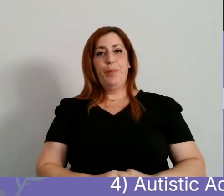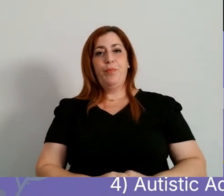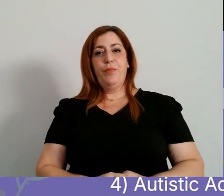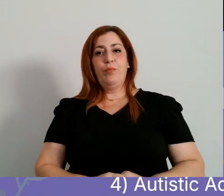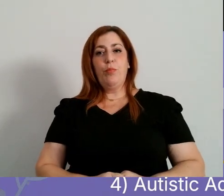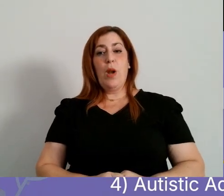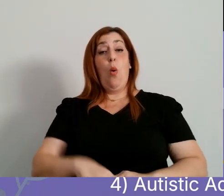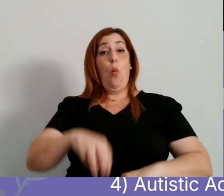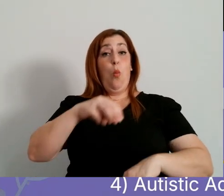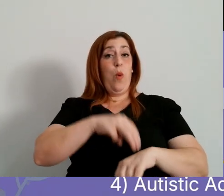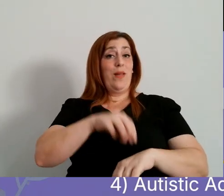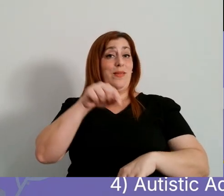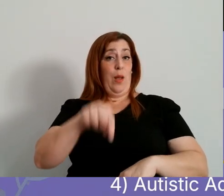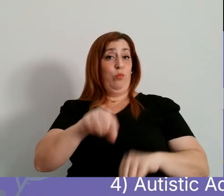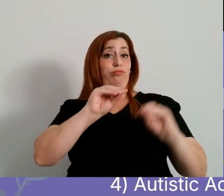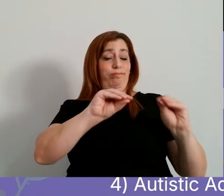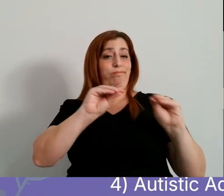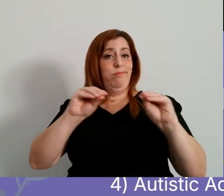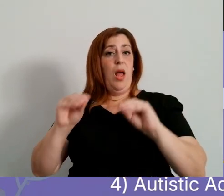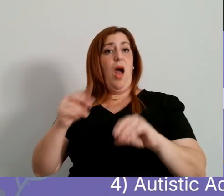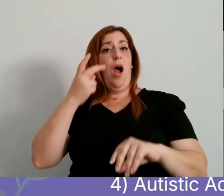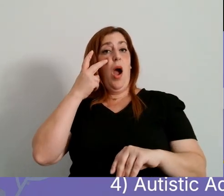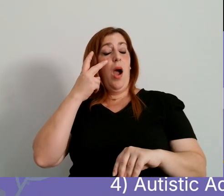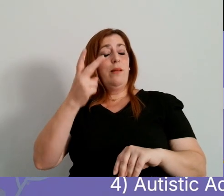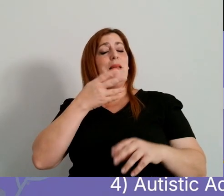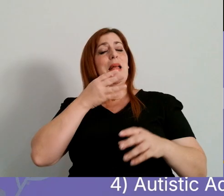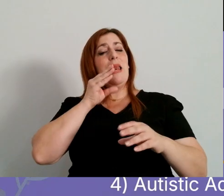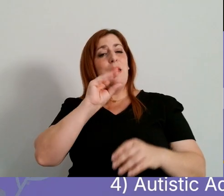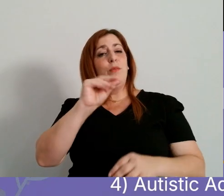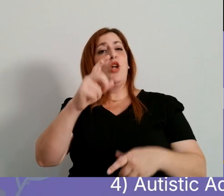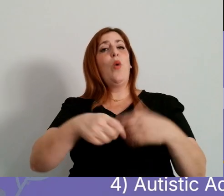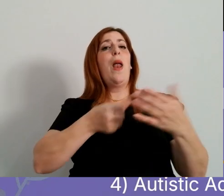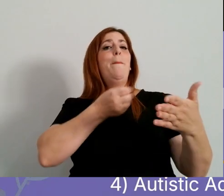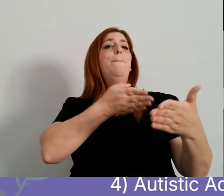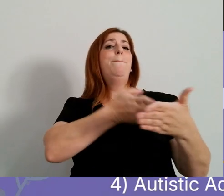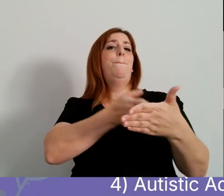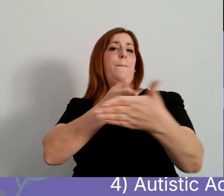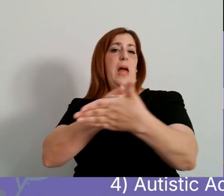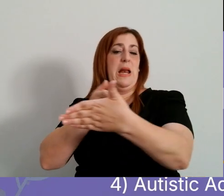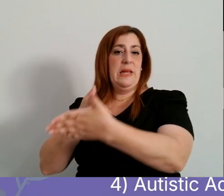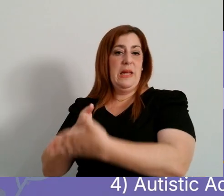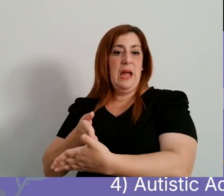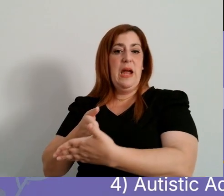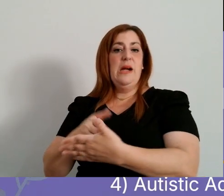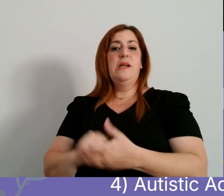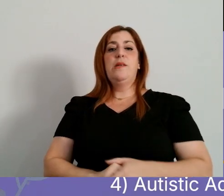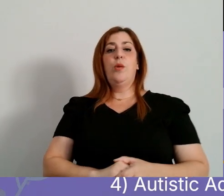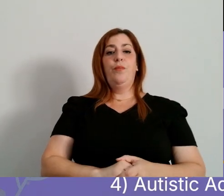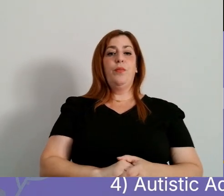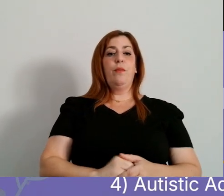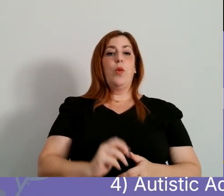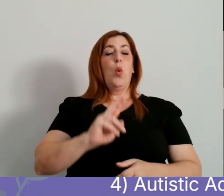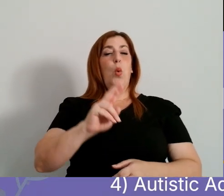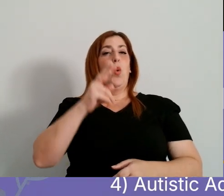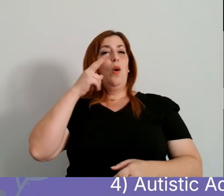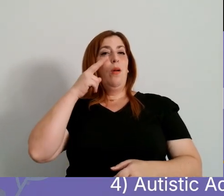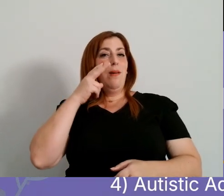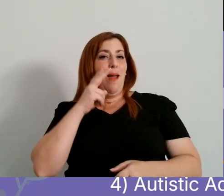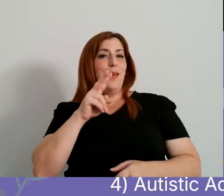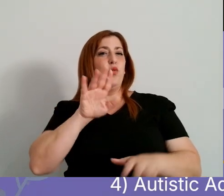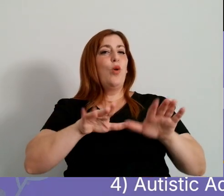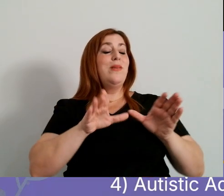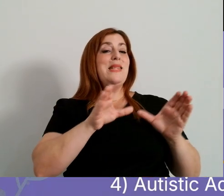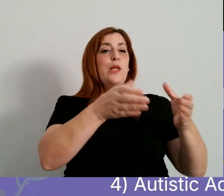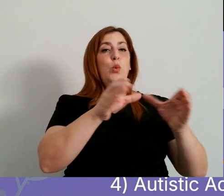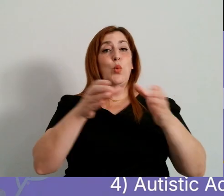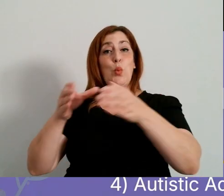the sessions themselves, we explored the barriers that we faced in the sector of the sector